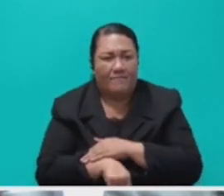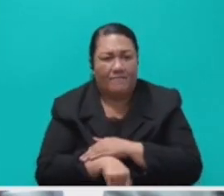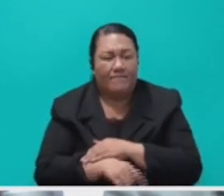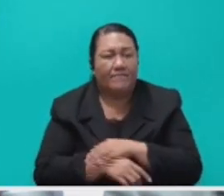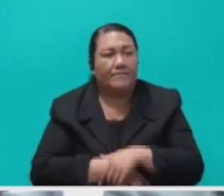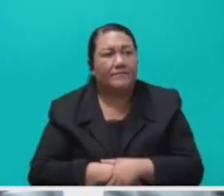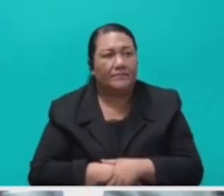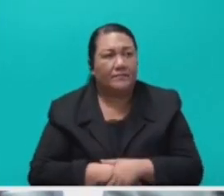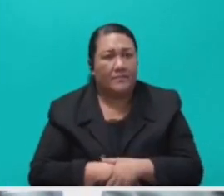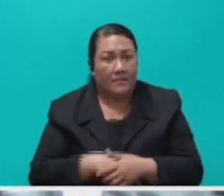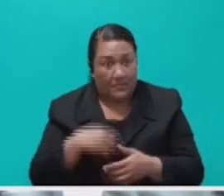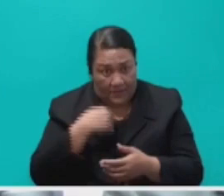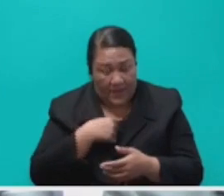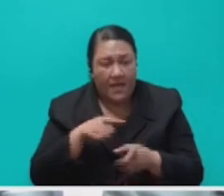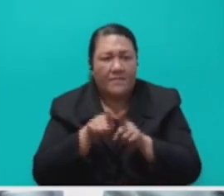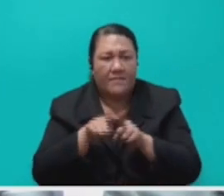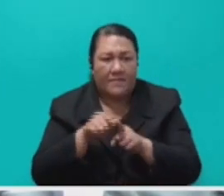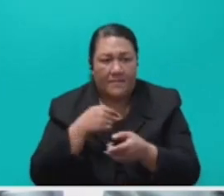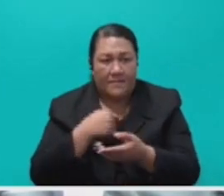I was born here.